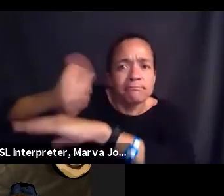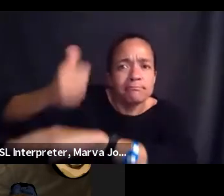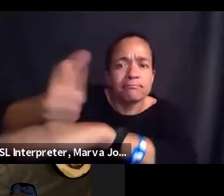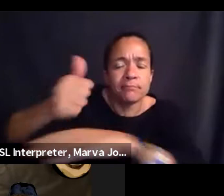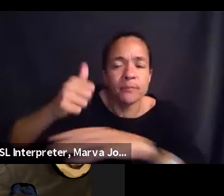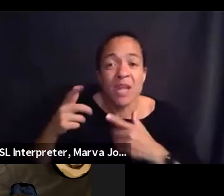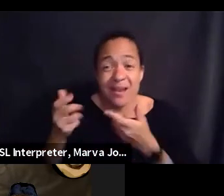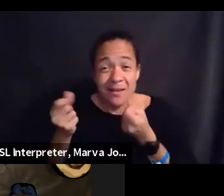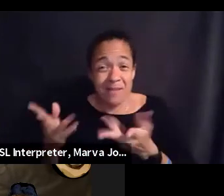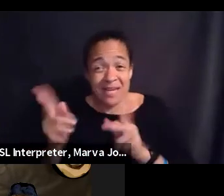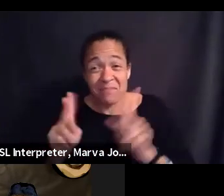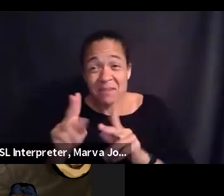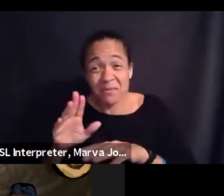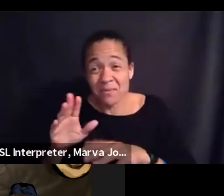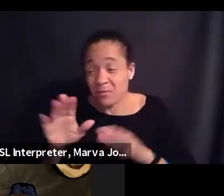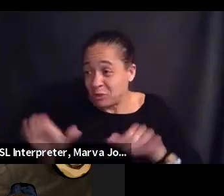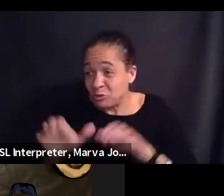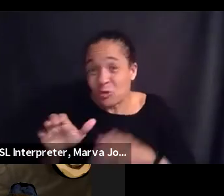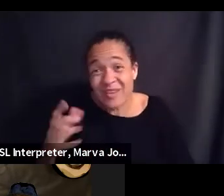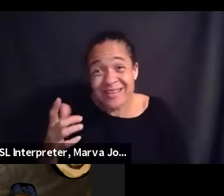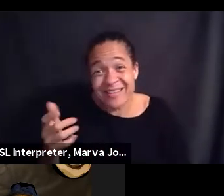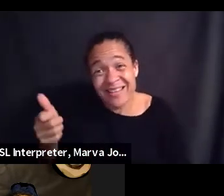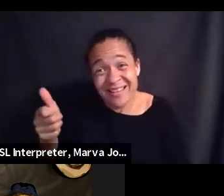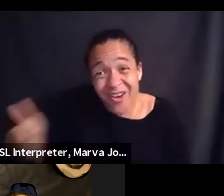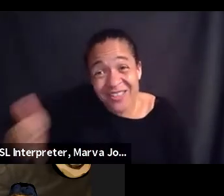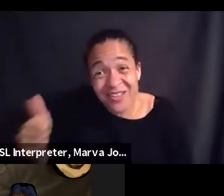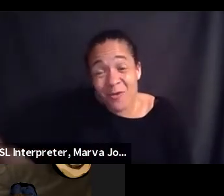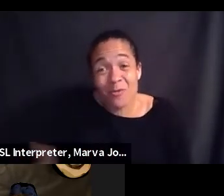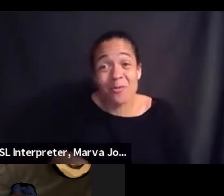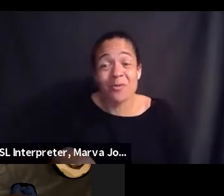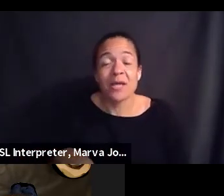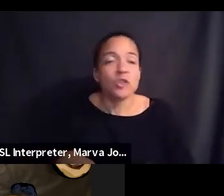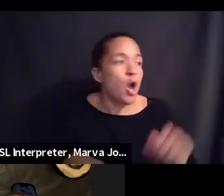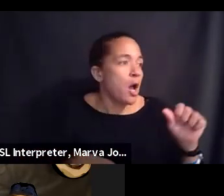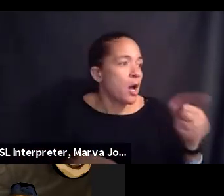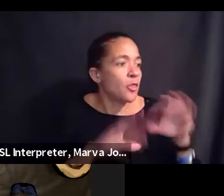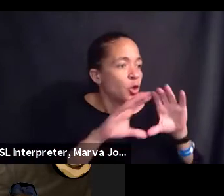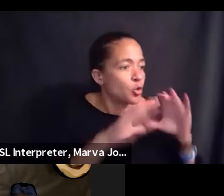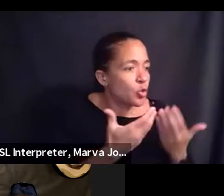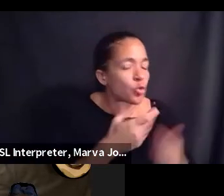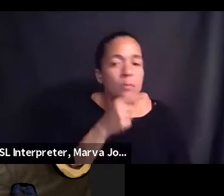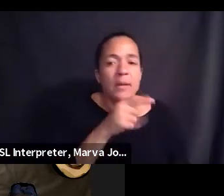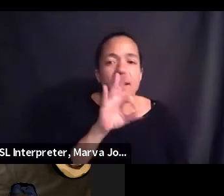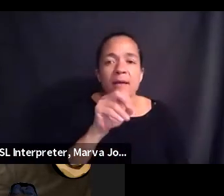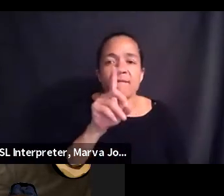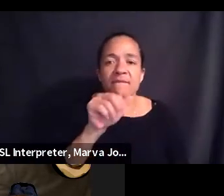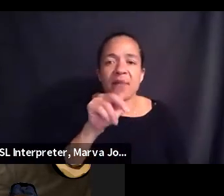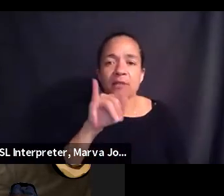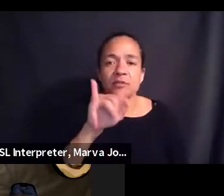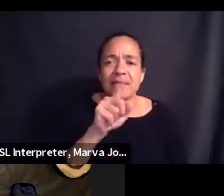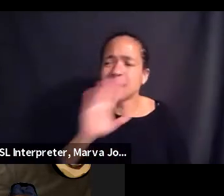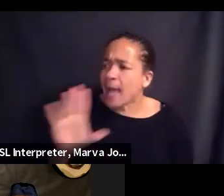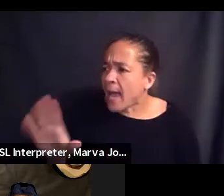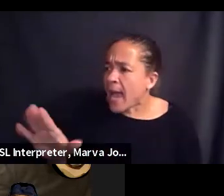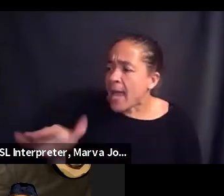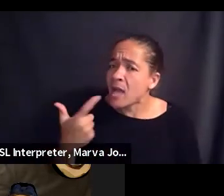own. So when another group or foundation comes in and say, hey,